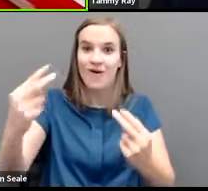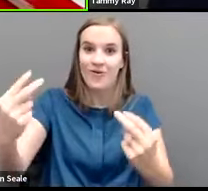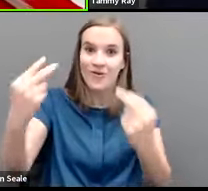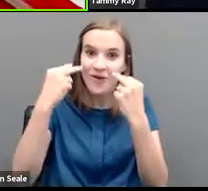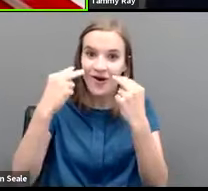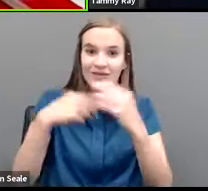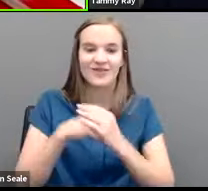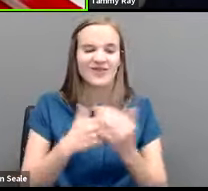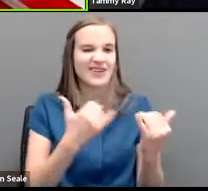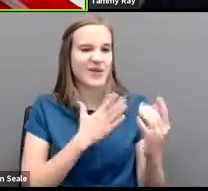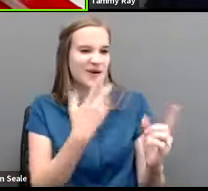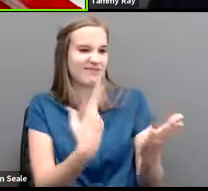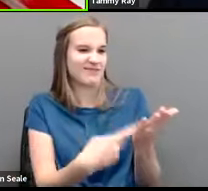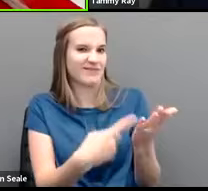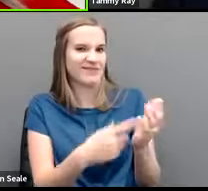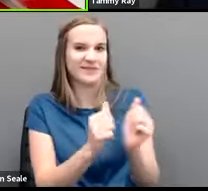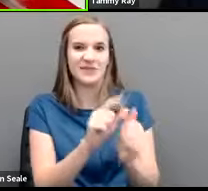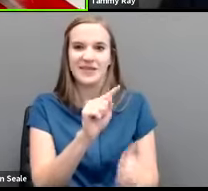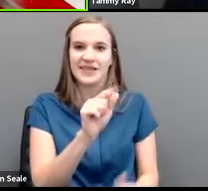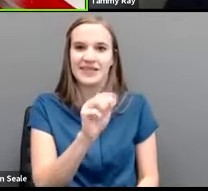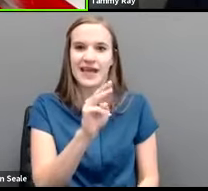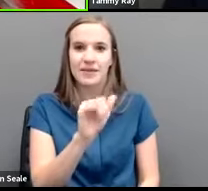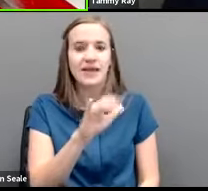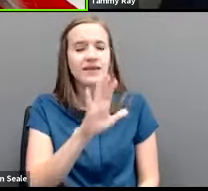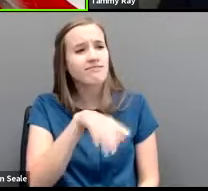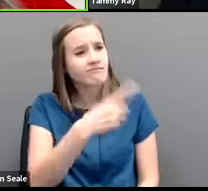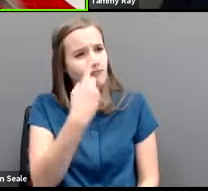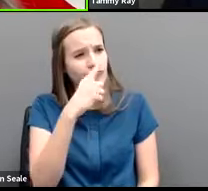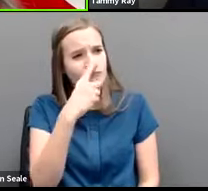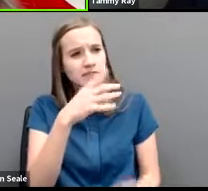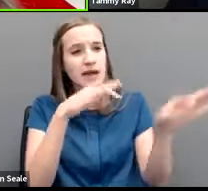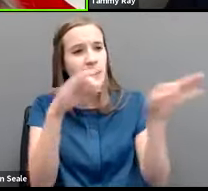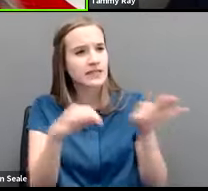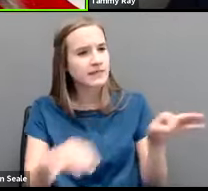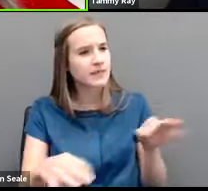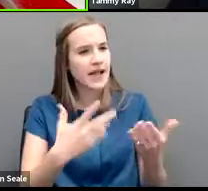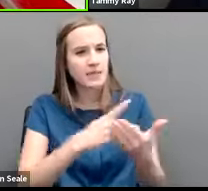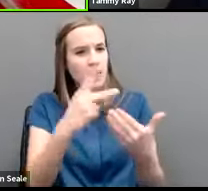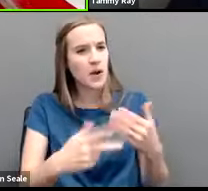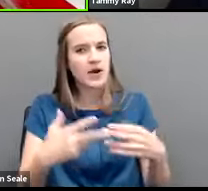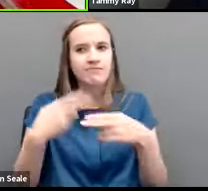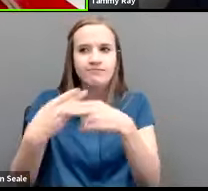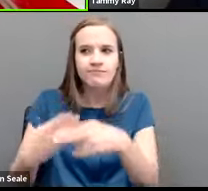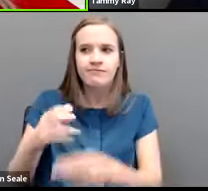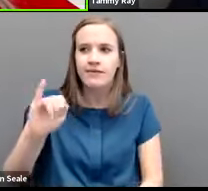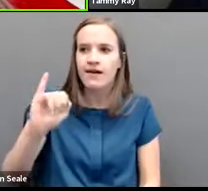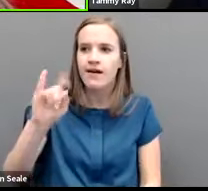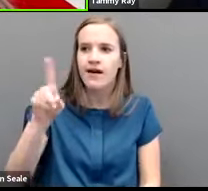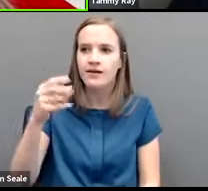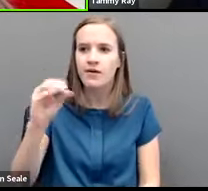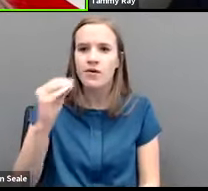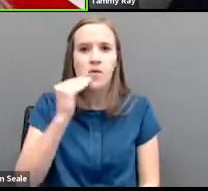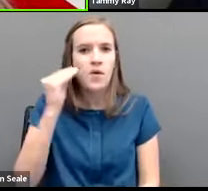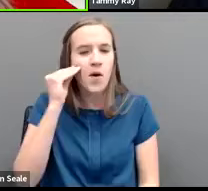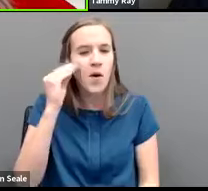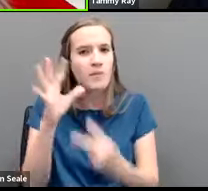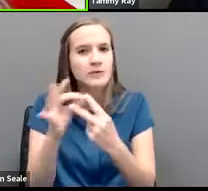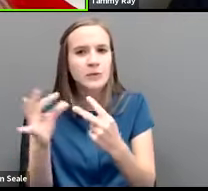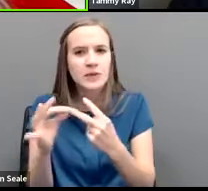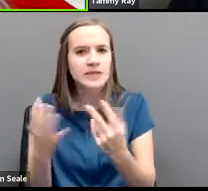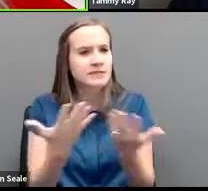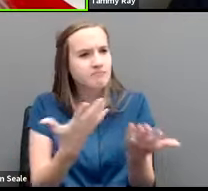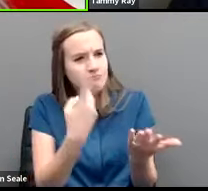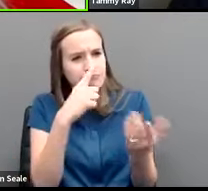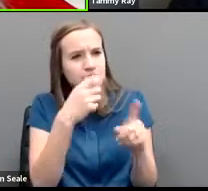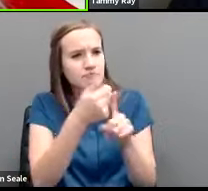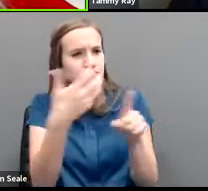bit. Tammy, can we talk about the program Idaho Home Choice, and maybe some of the viewers don't know the background